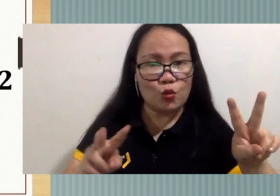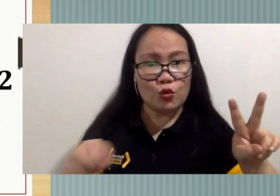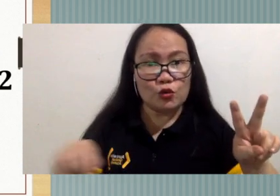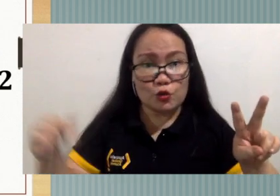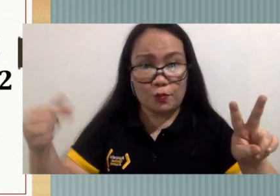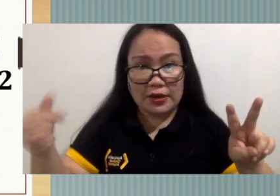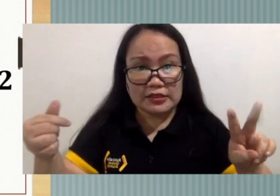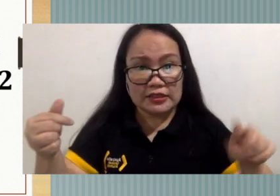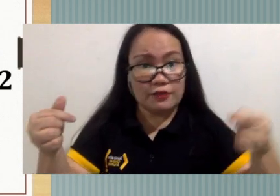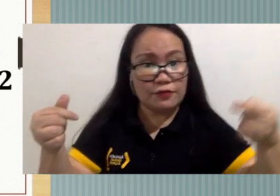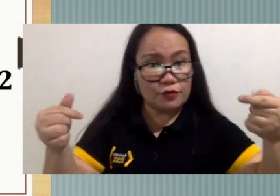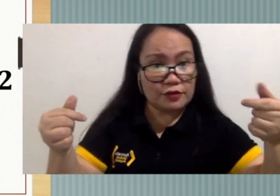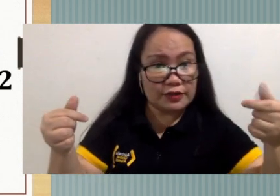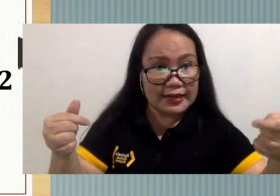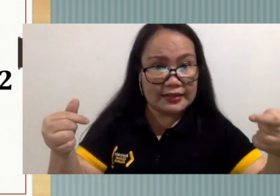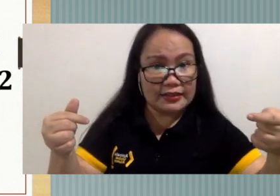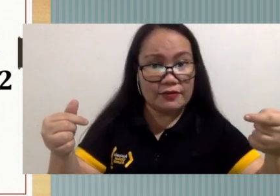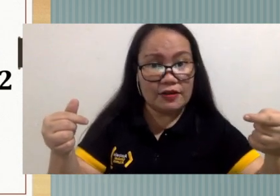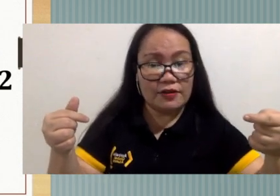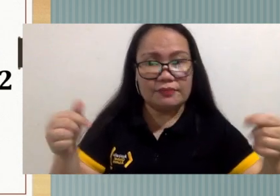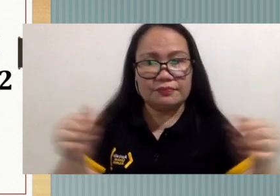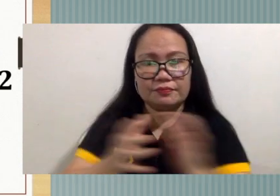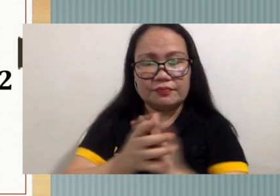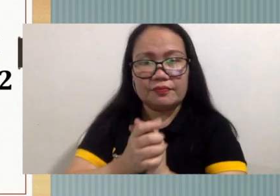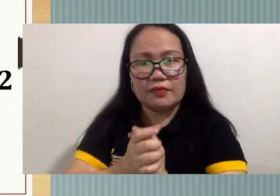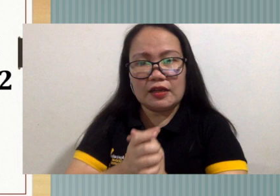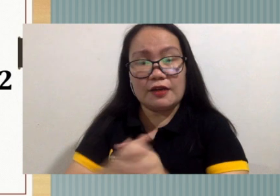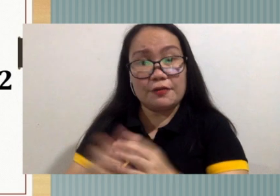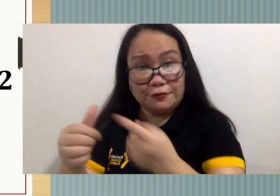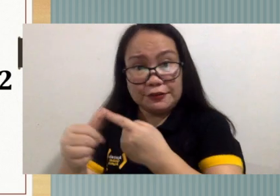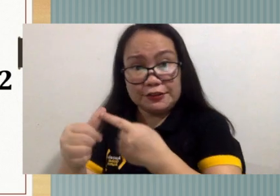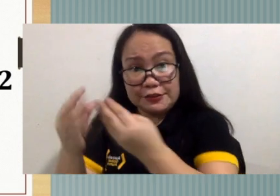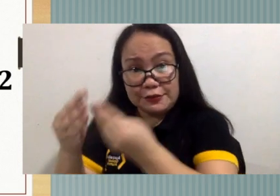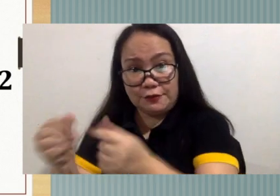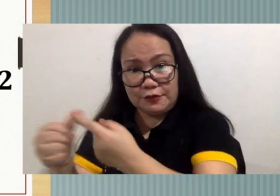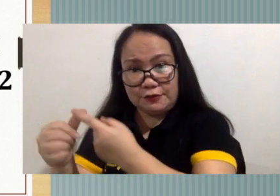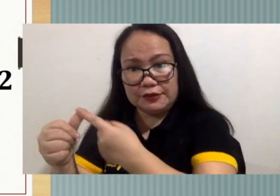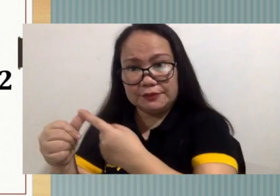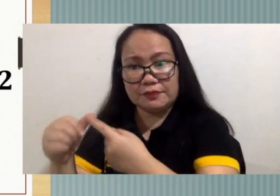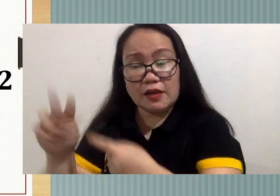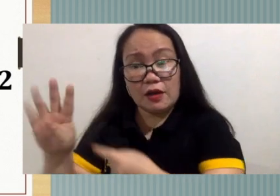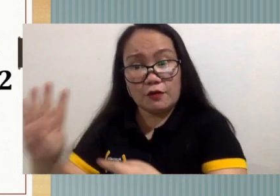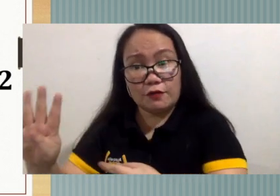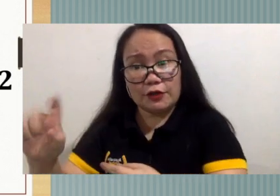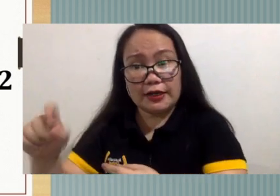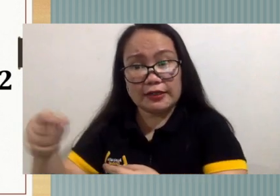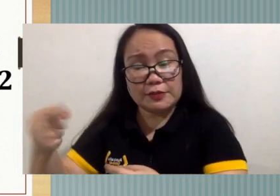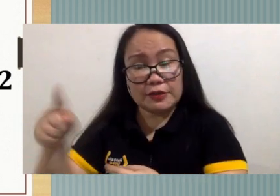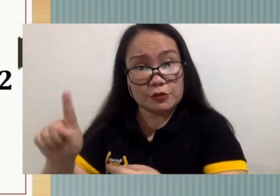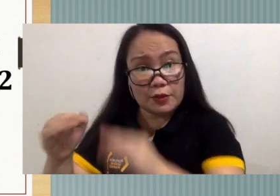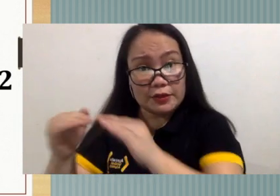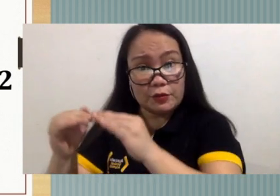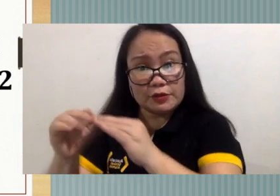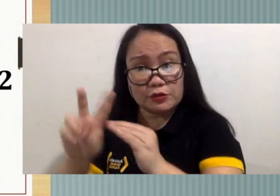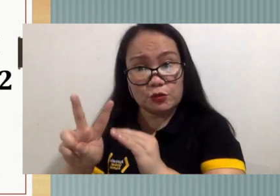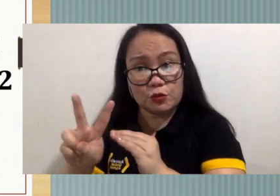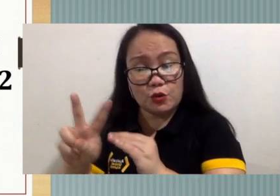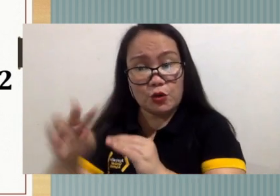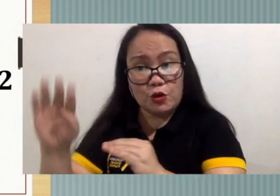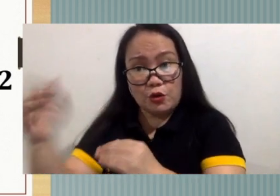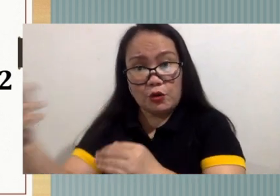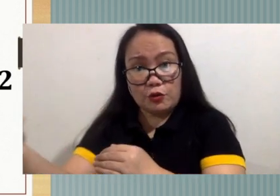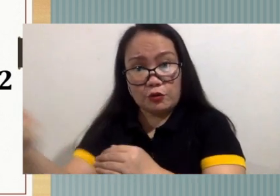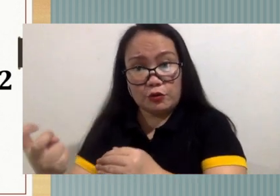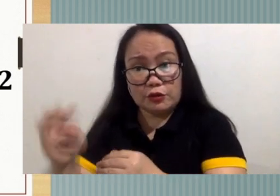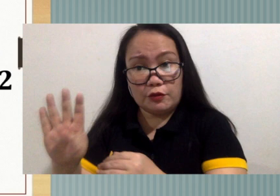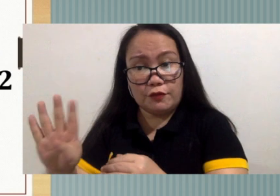let's solve first the first equation. 4x minus 1 is equal to 2. So, we have 4x